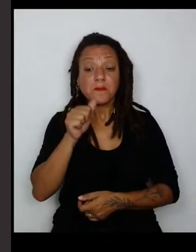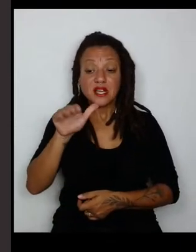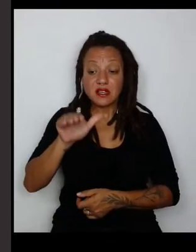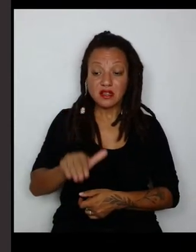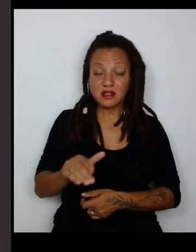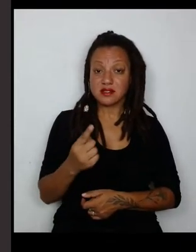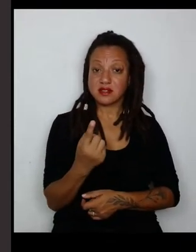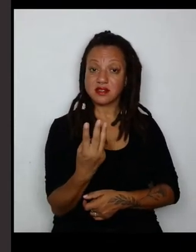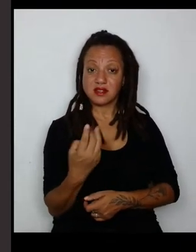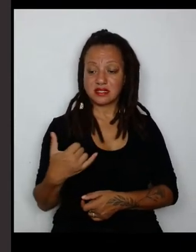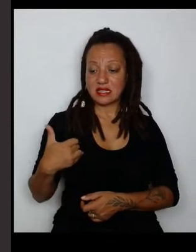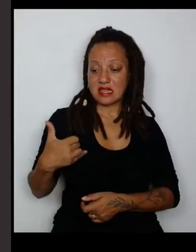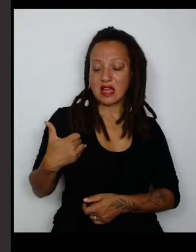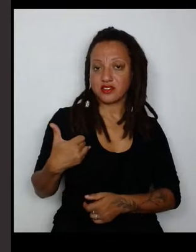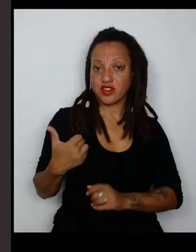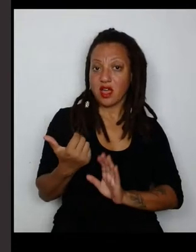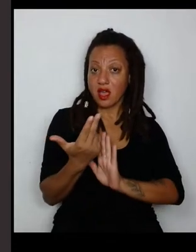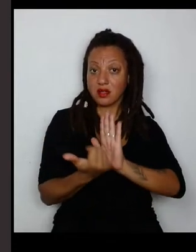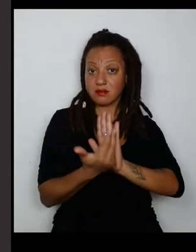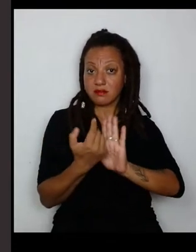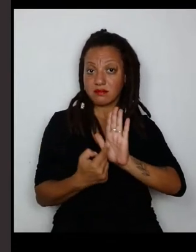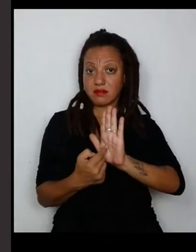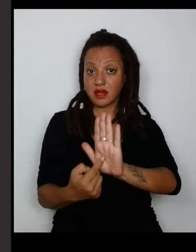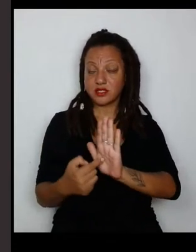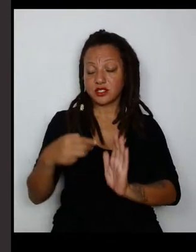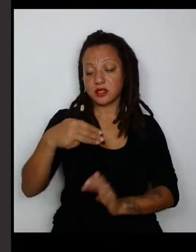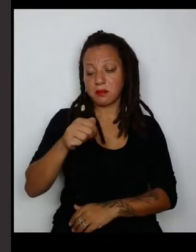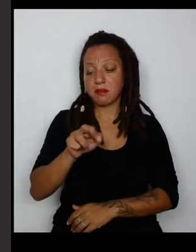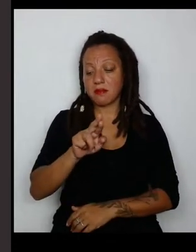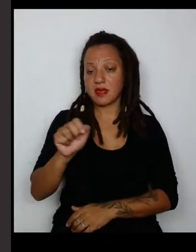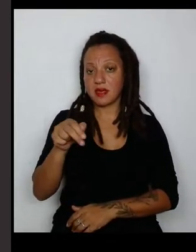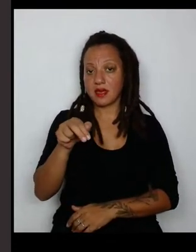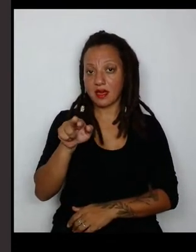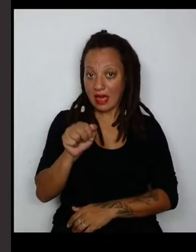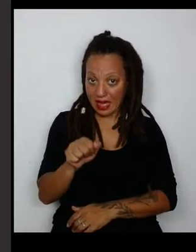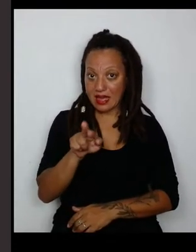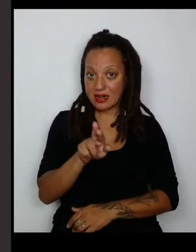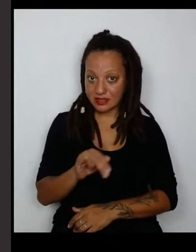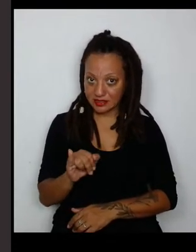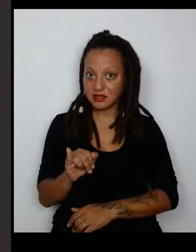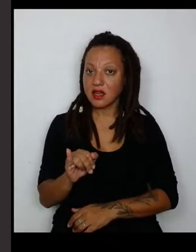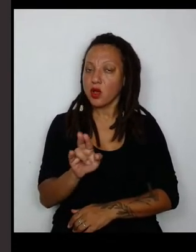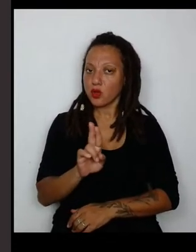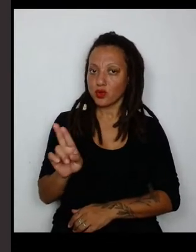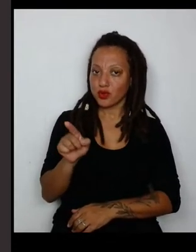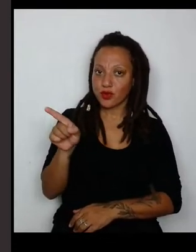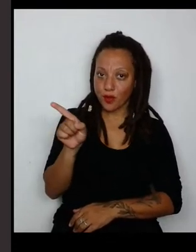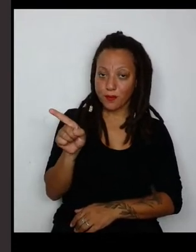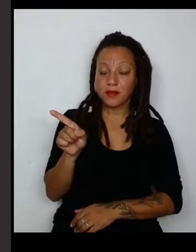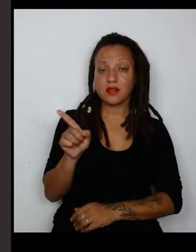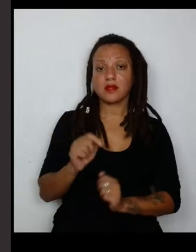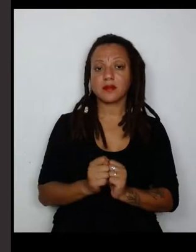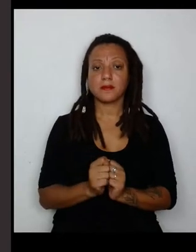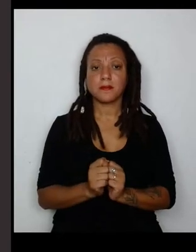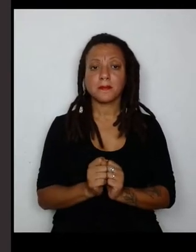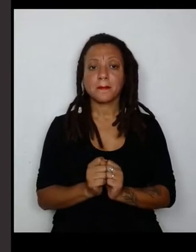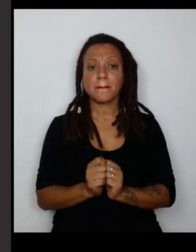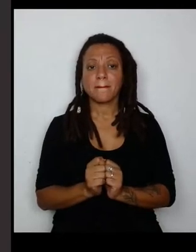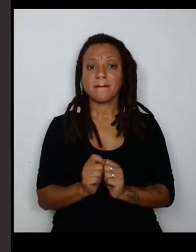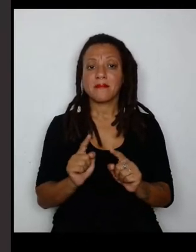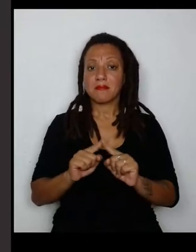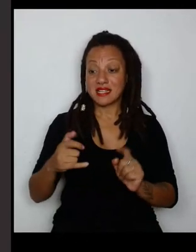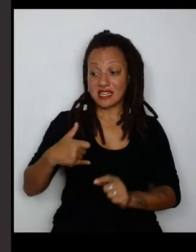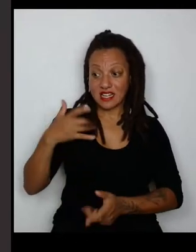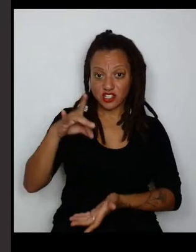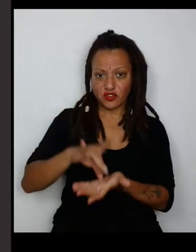many parents but her age is really not known nor in fact if she even existed gorgan's book was not published until long after his death and it was